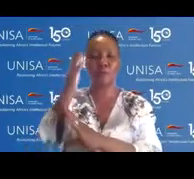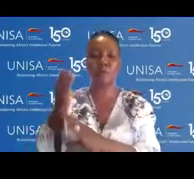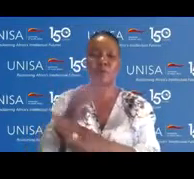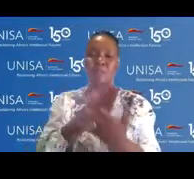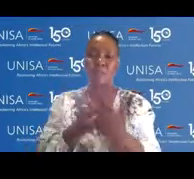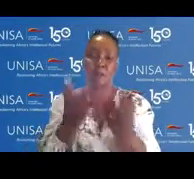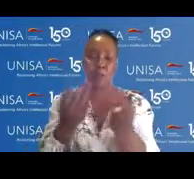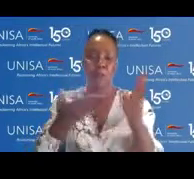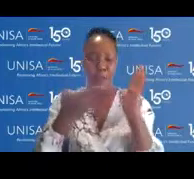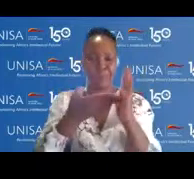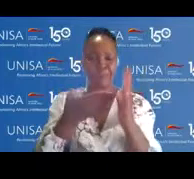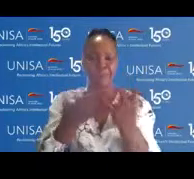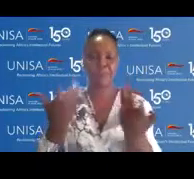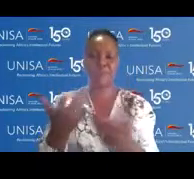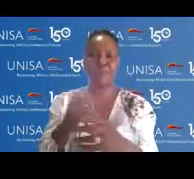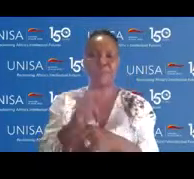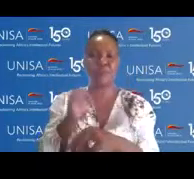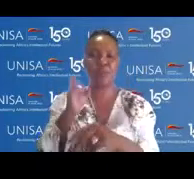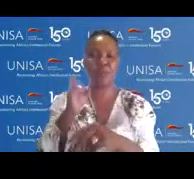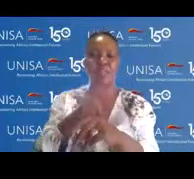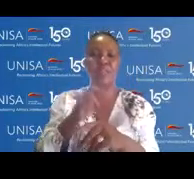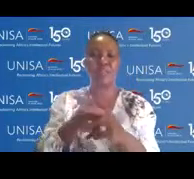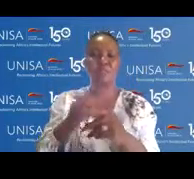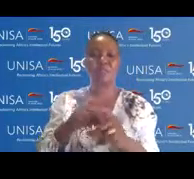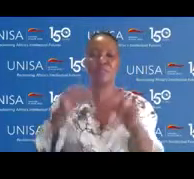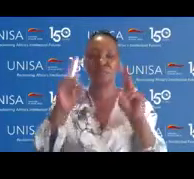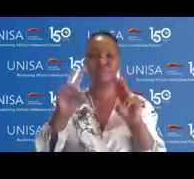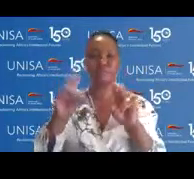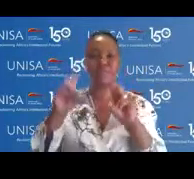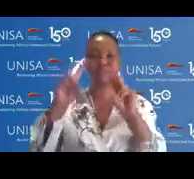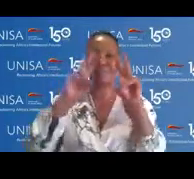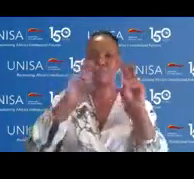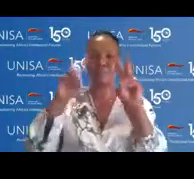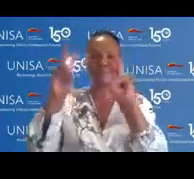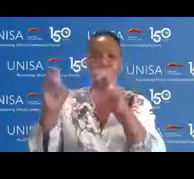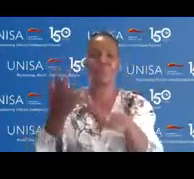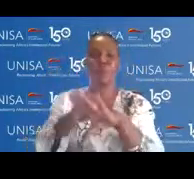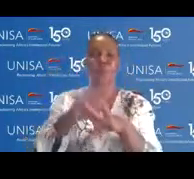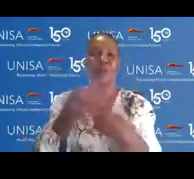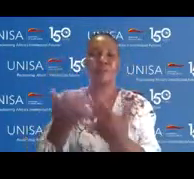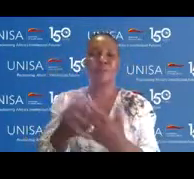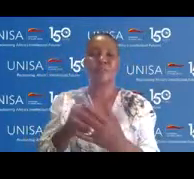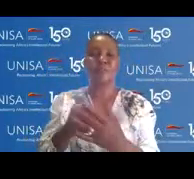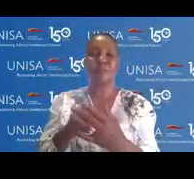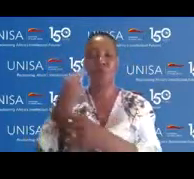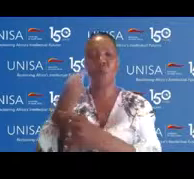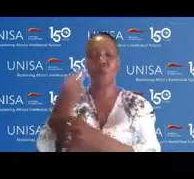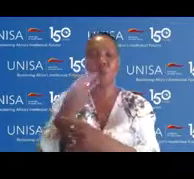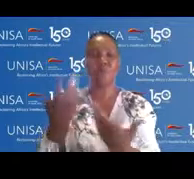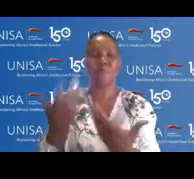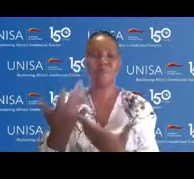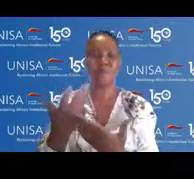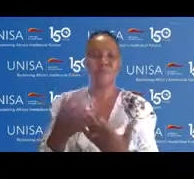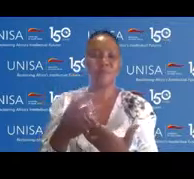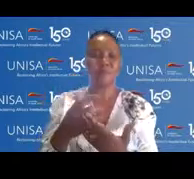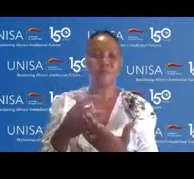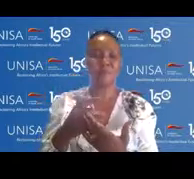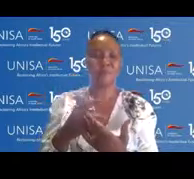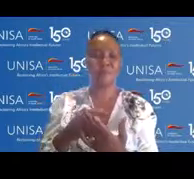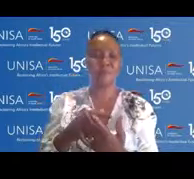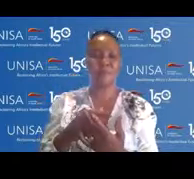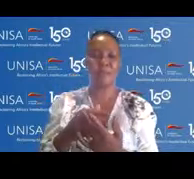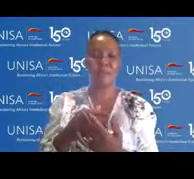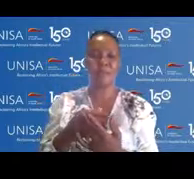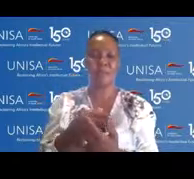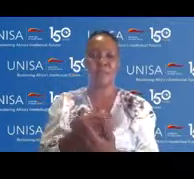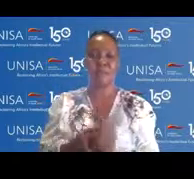probably just need to explore a bit. I think there it is, WhatsApp, the cache. Let me see what,